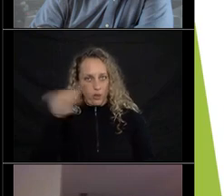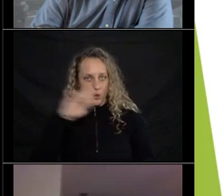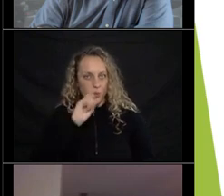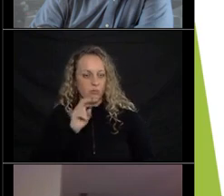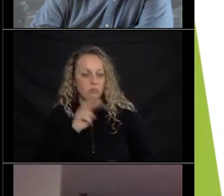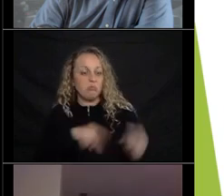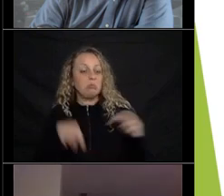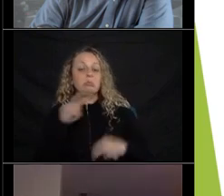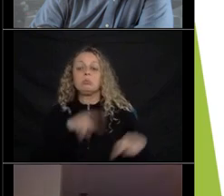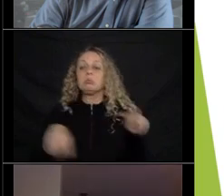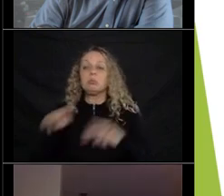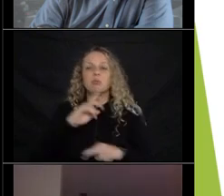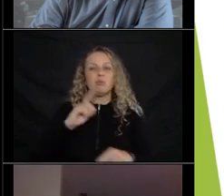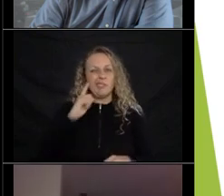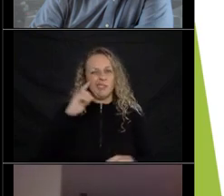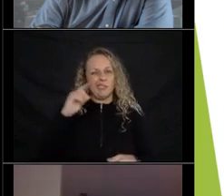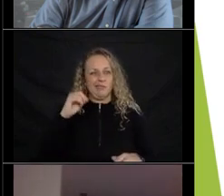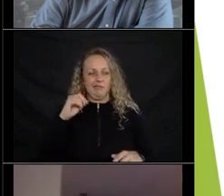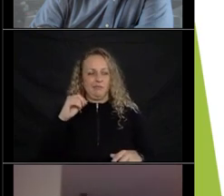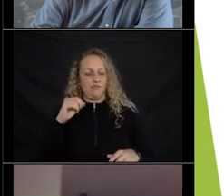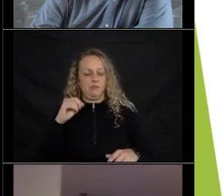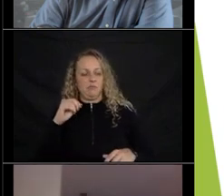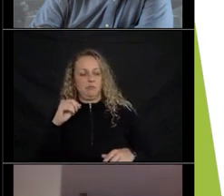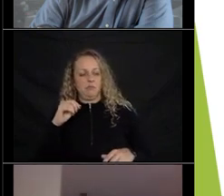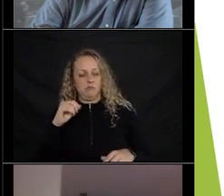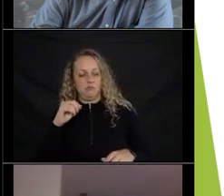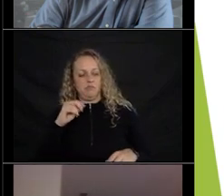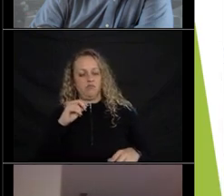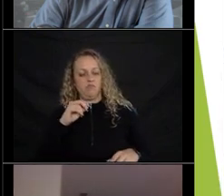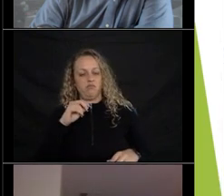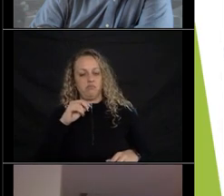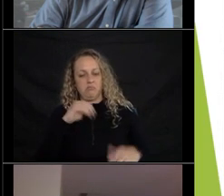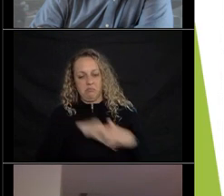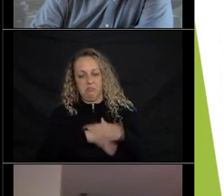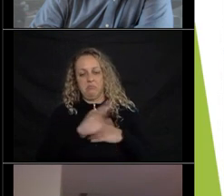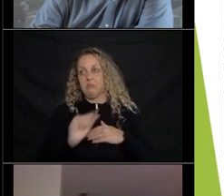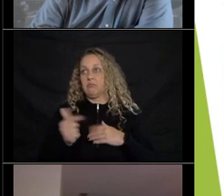there. Just got back in. And then the next slide, please.